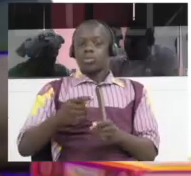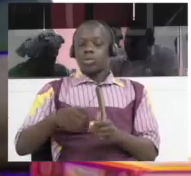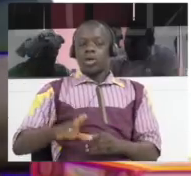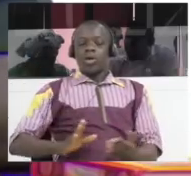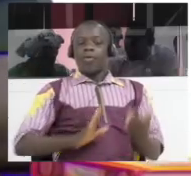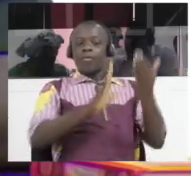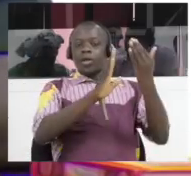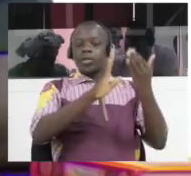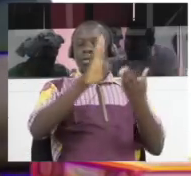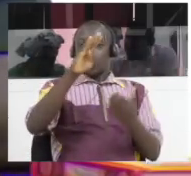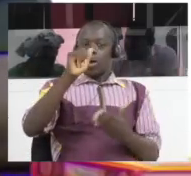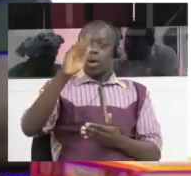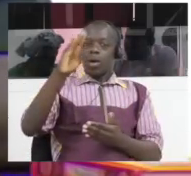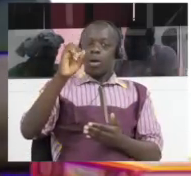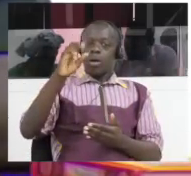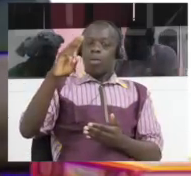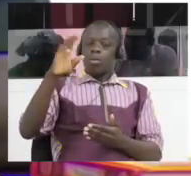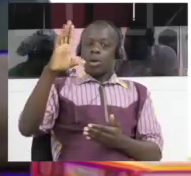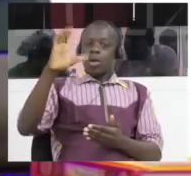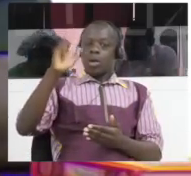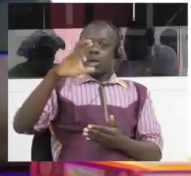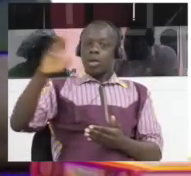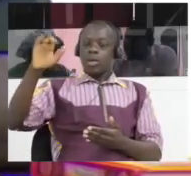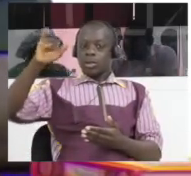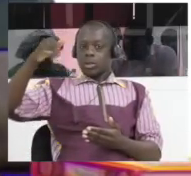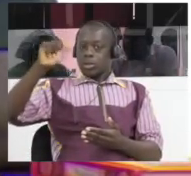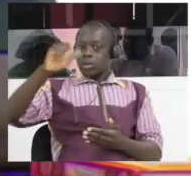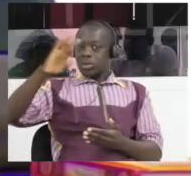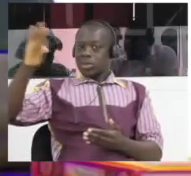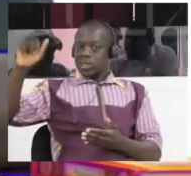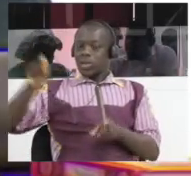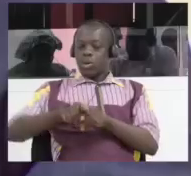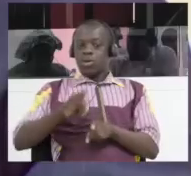Jata, Babakar Jata, and said that he was not needed, and then he should go back.